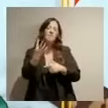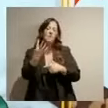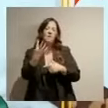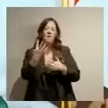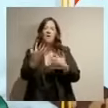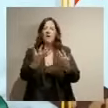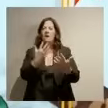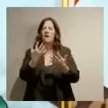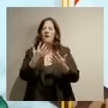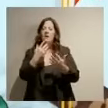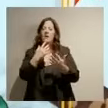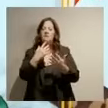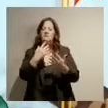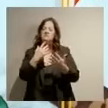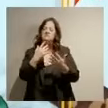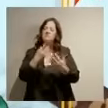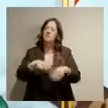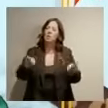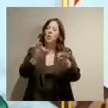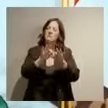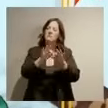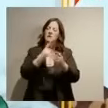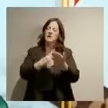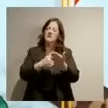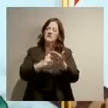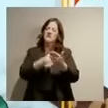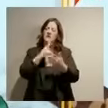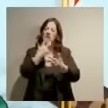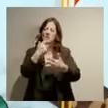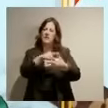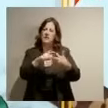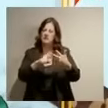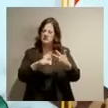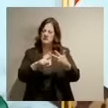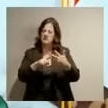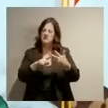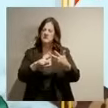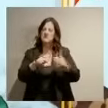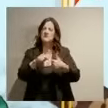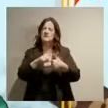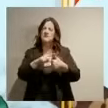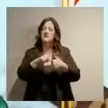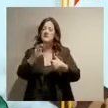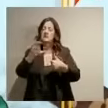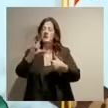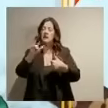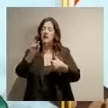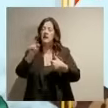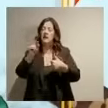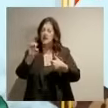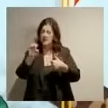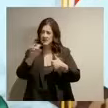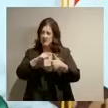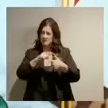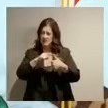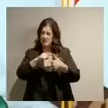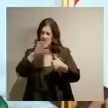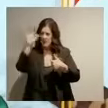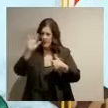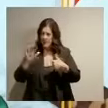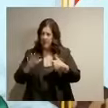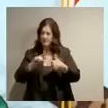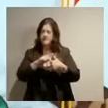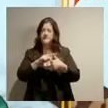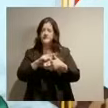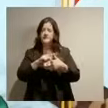core conversations around three different topics: climate, issues related to